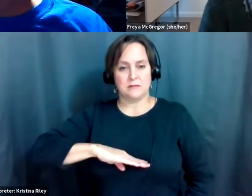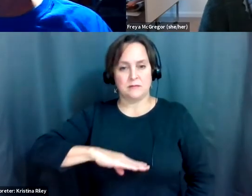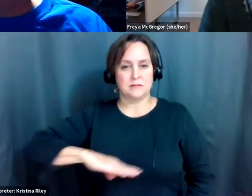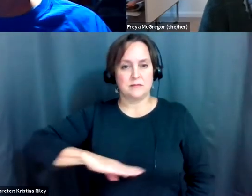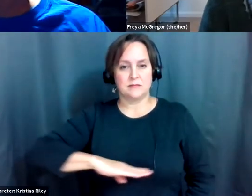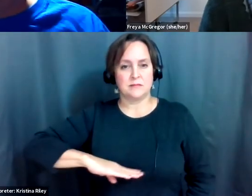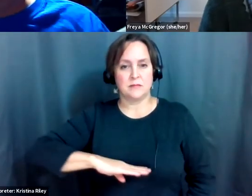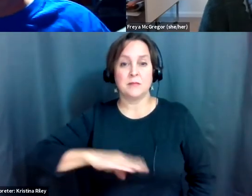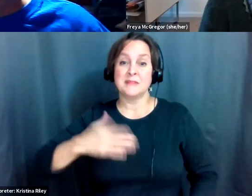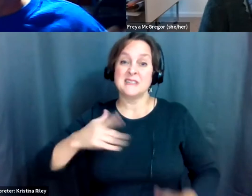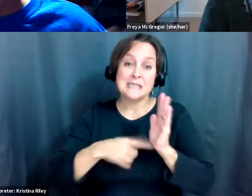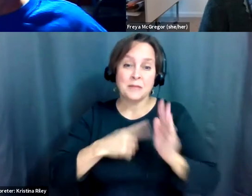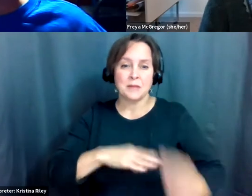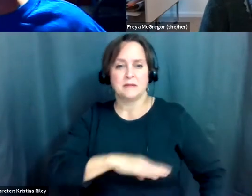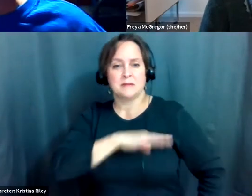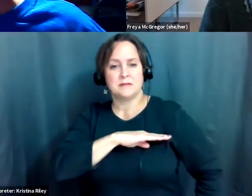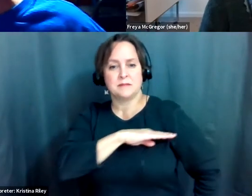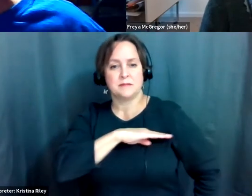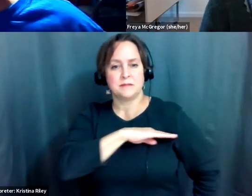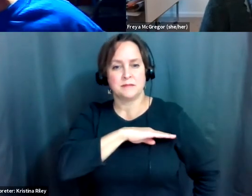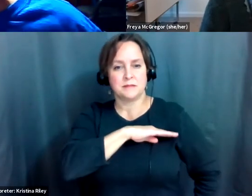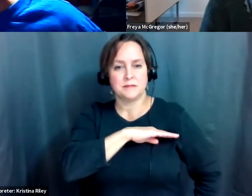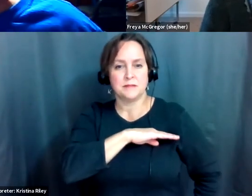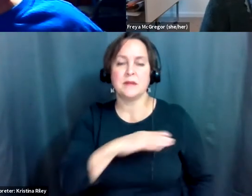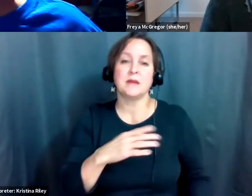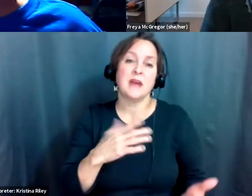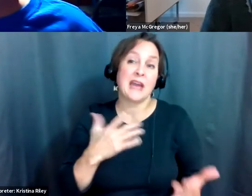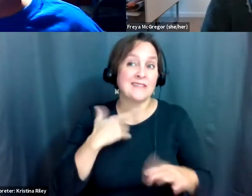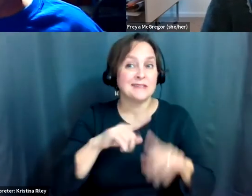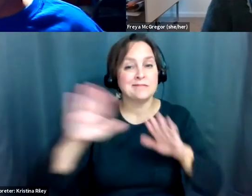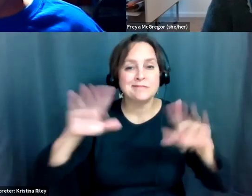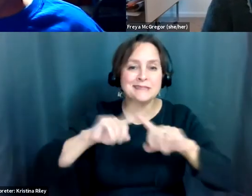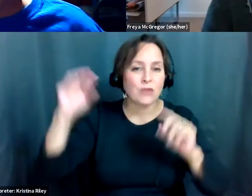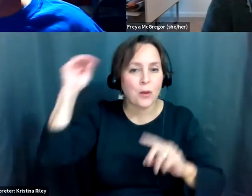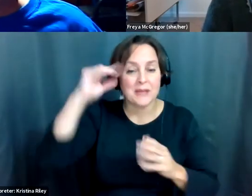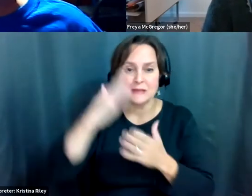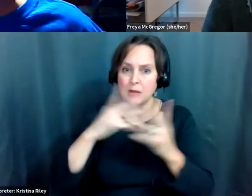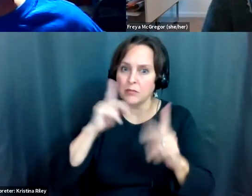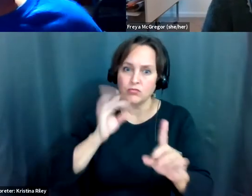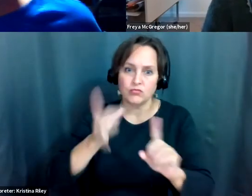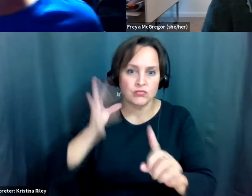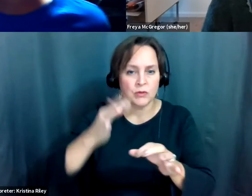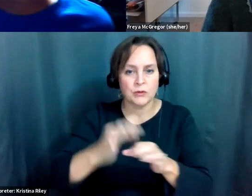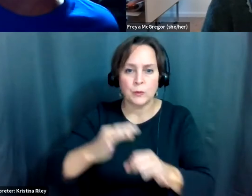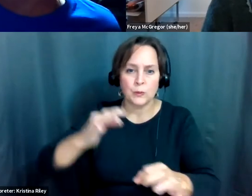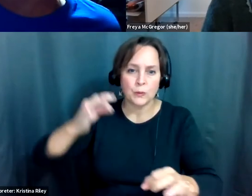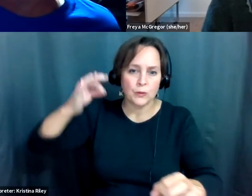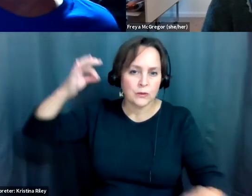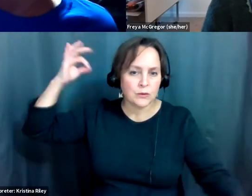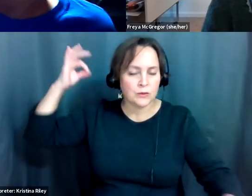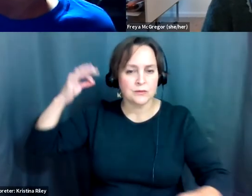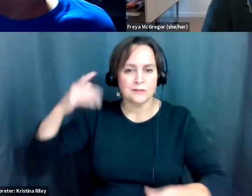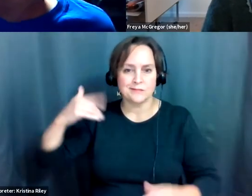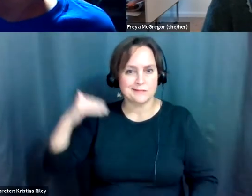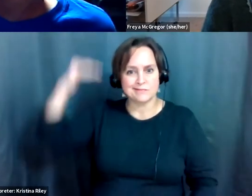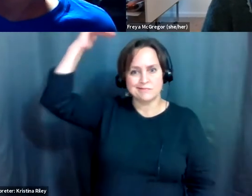armpit. Uh, but again, there are different schools of thought on that. Some people have very long canes that are higher than the top of